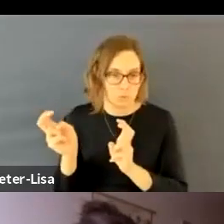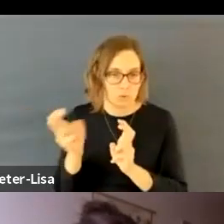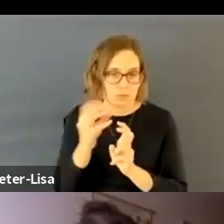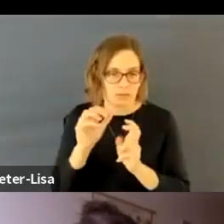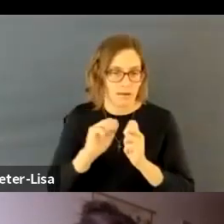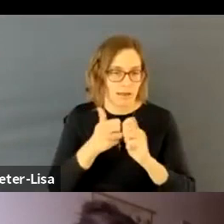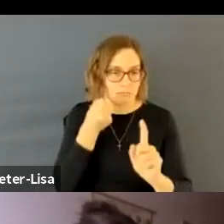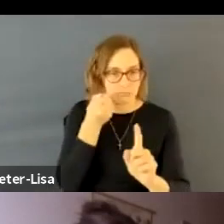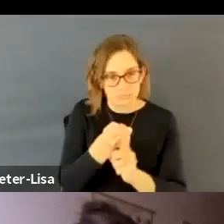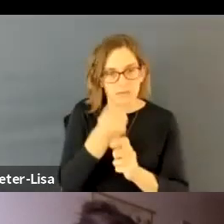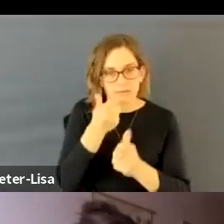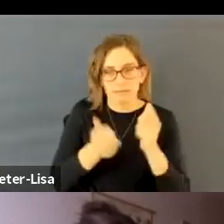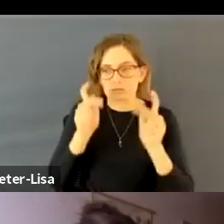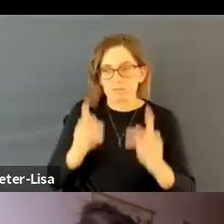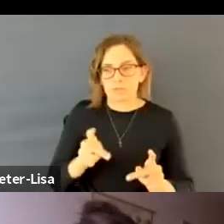impact us all very personally.